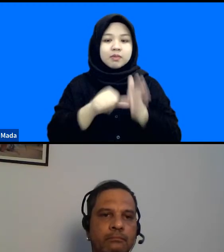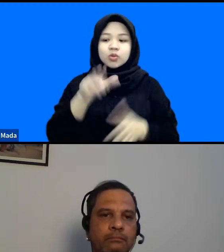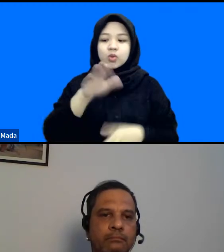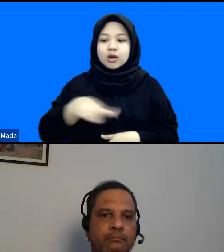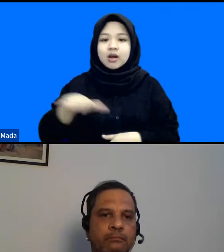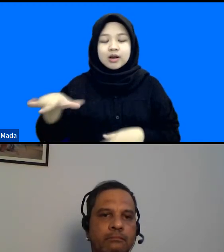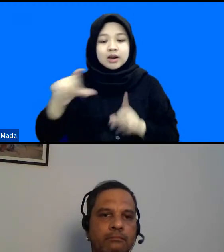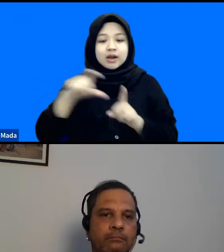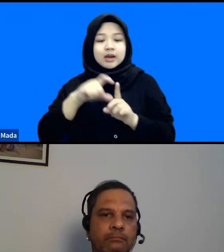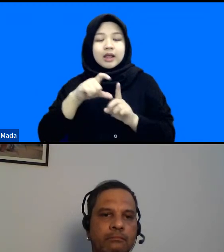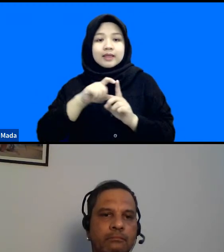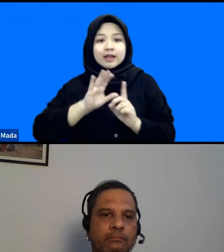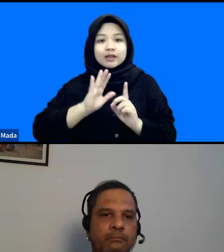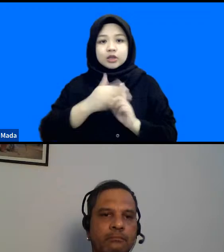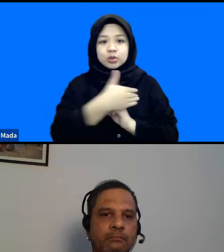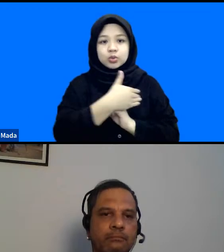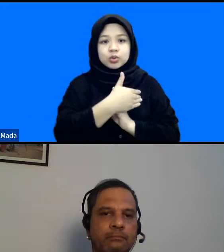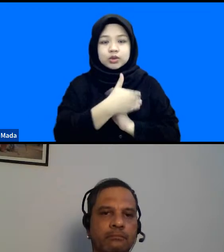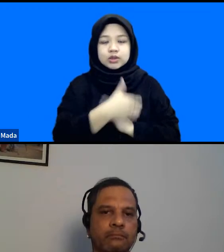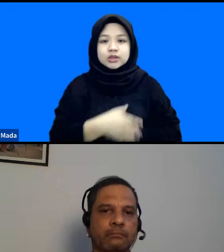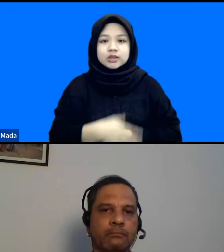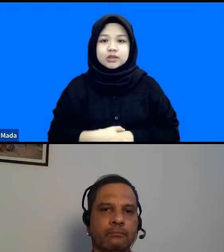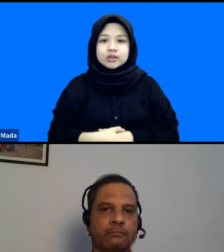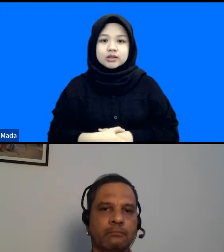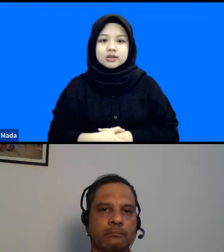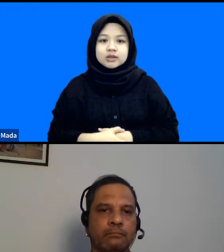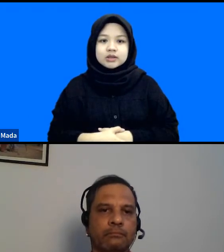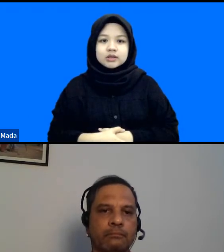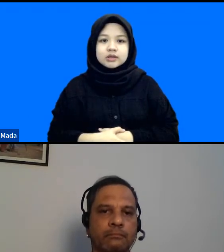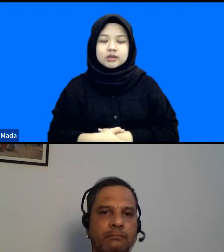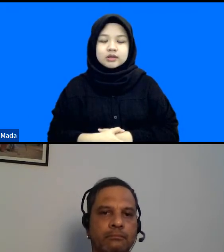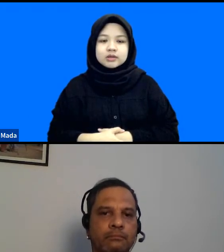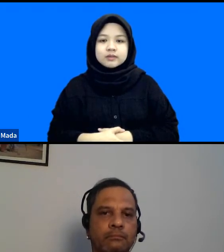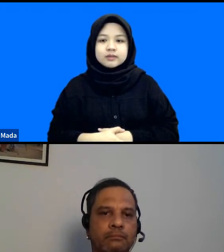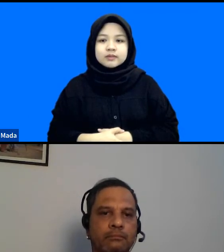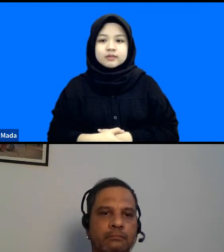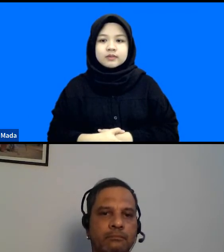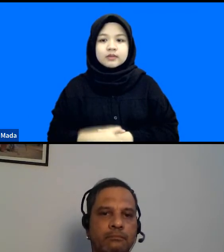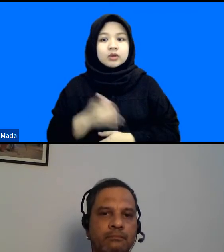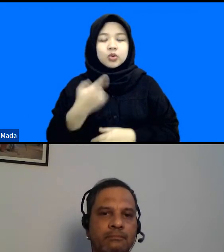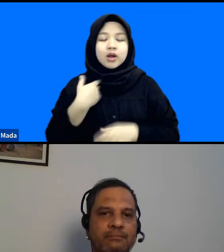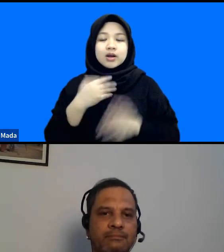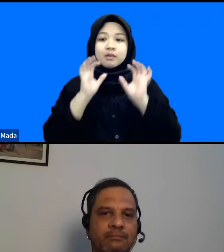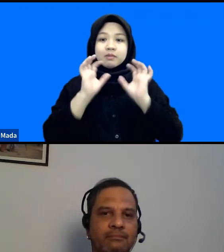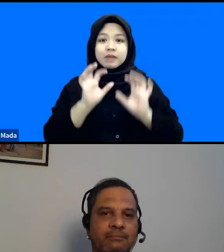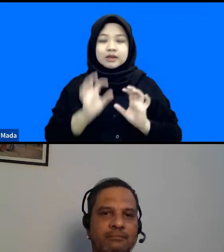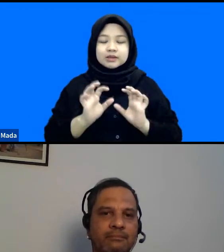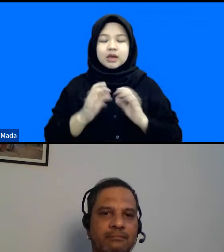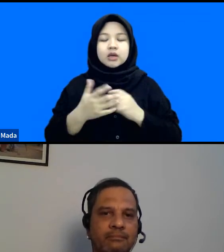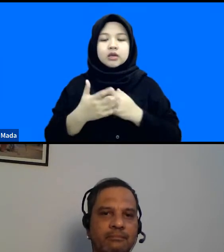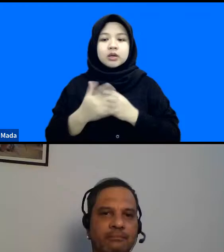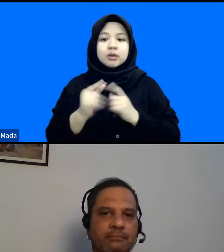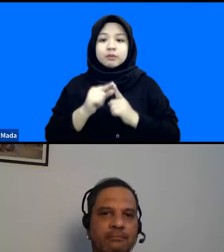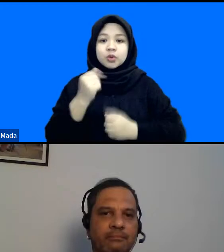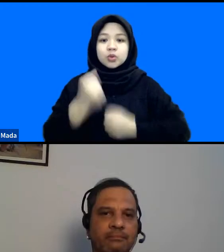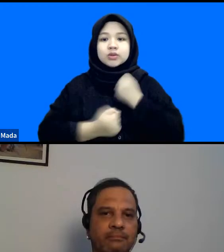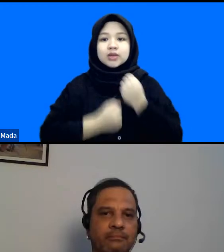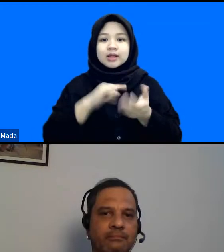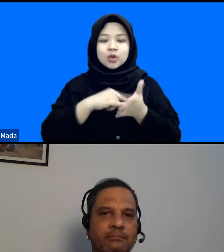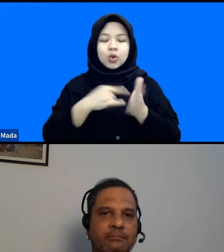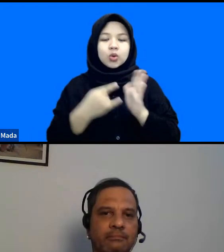violations done by ed tech companies? How's the experience from various countries? I will give the